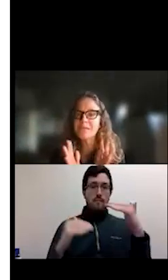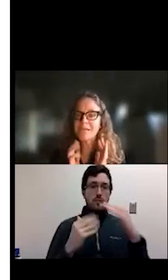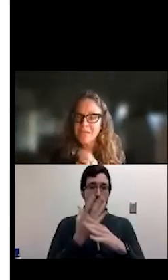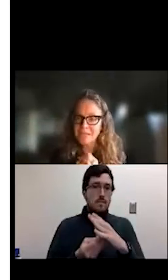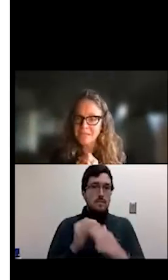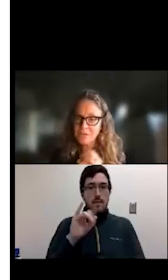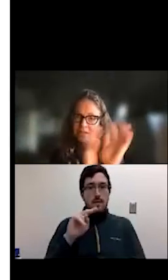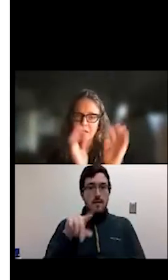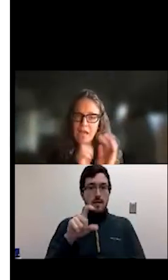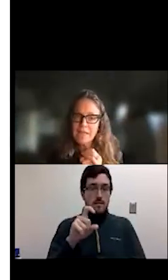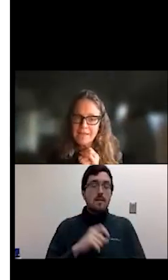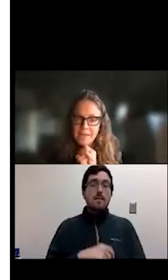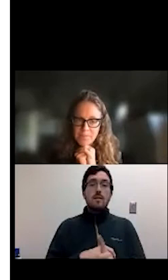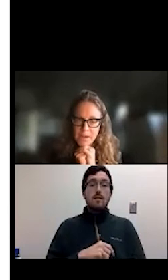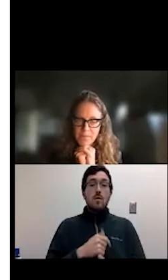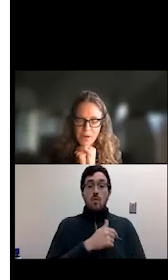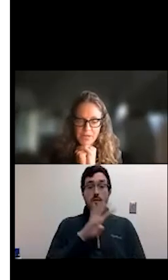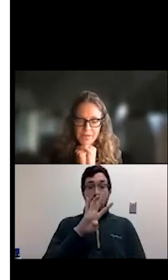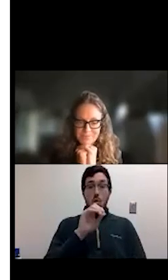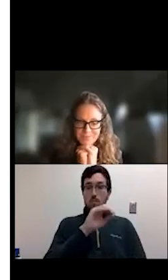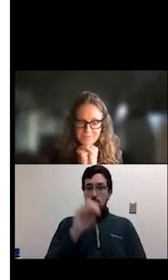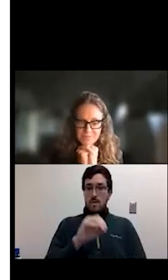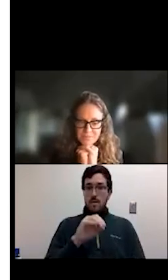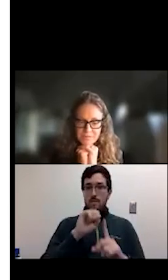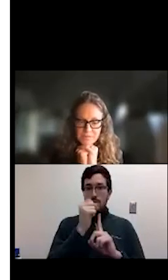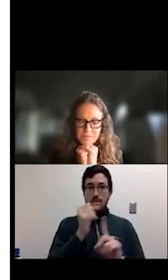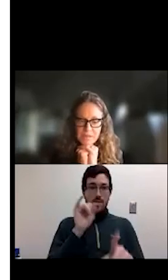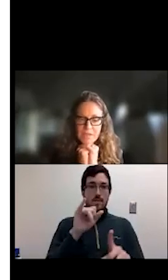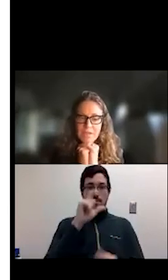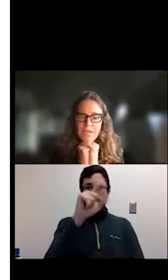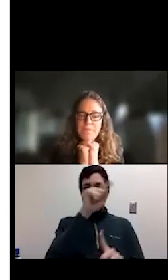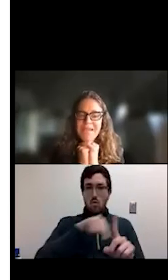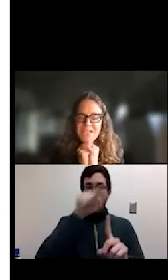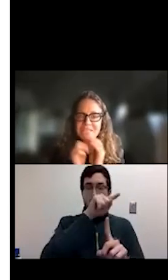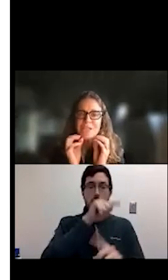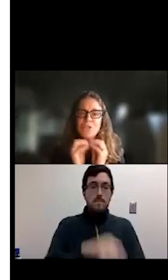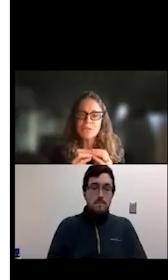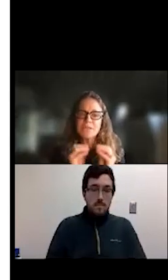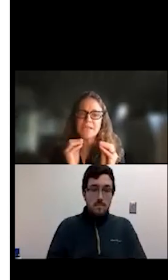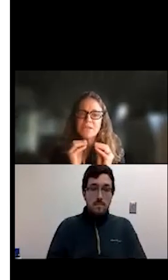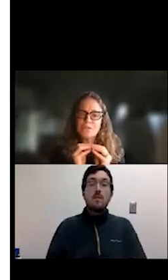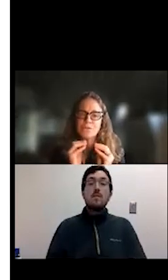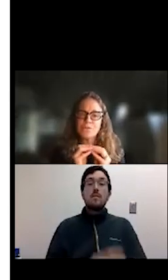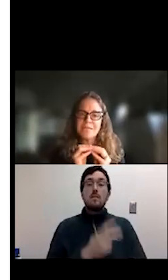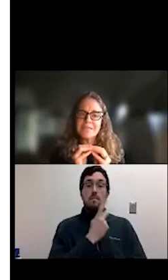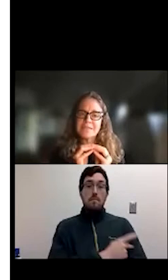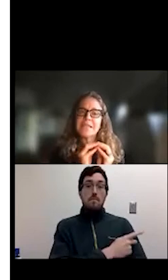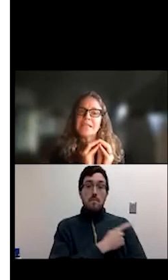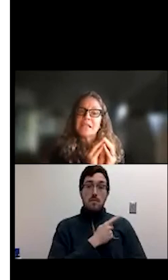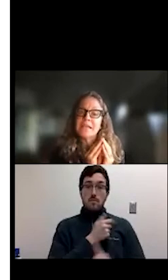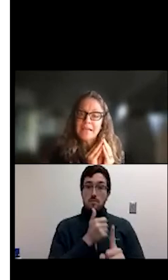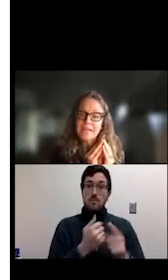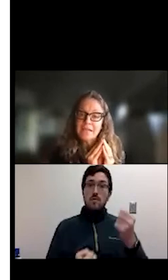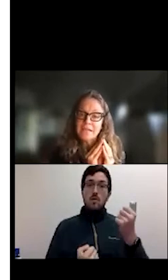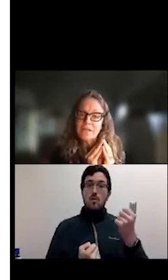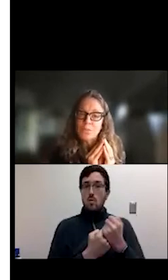in 40% of the cases, so that's the highlighted bar here, patients endorsing social risks